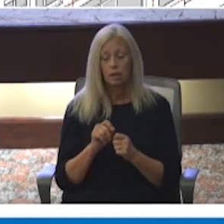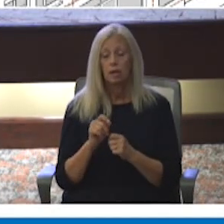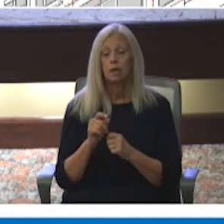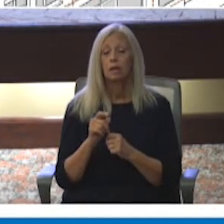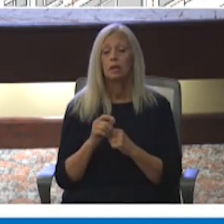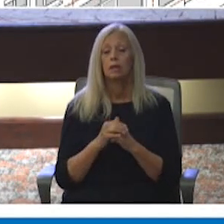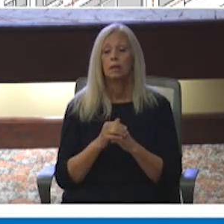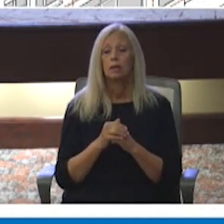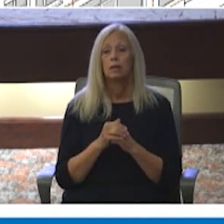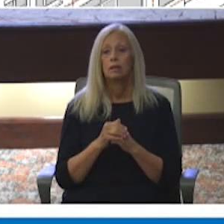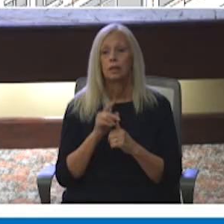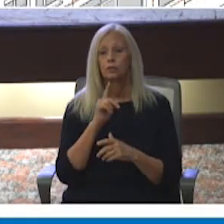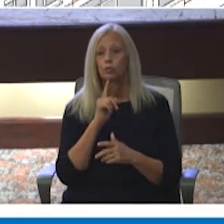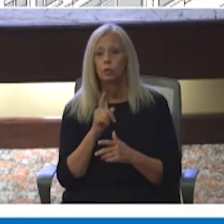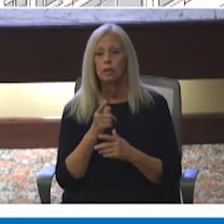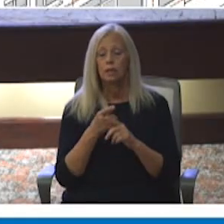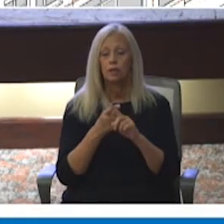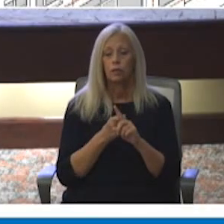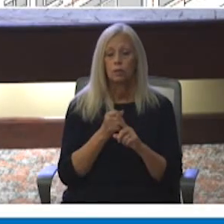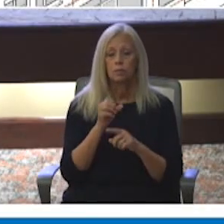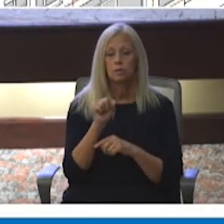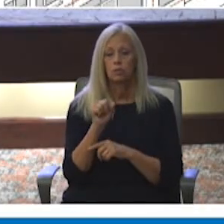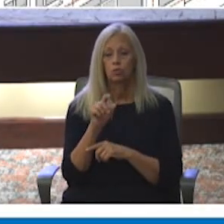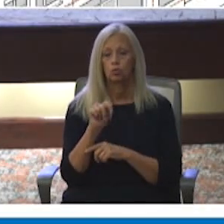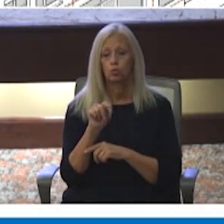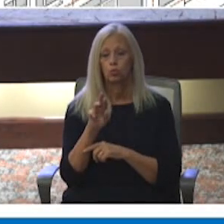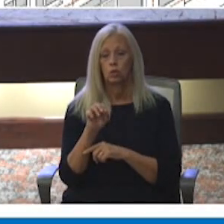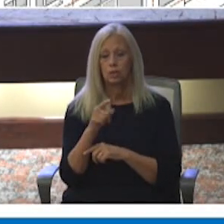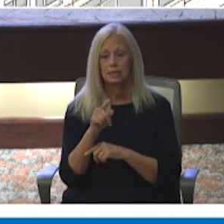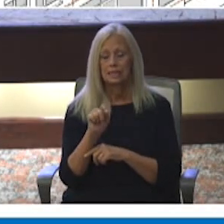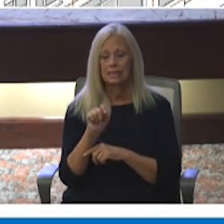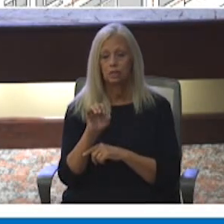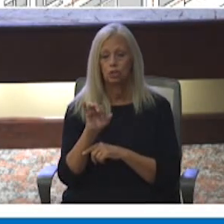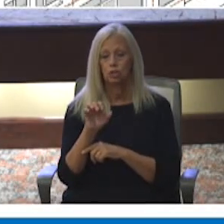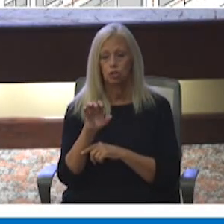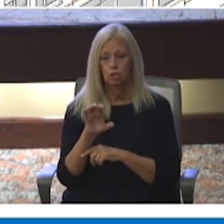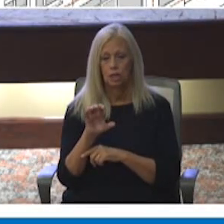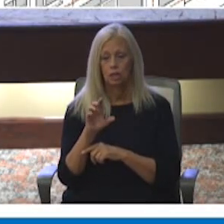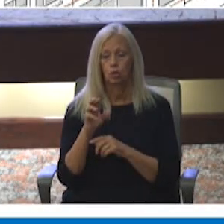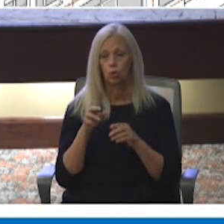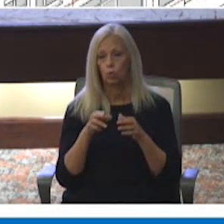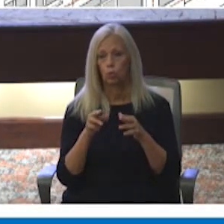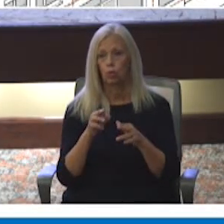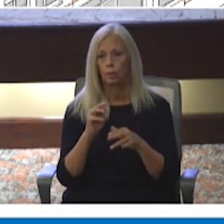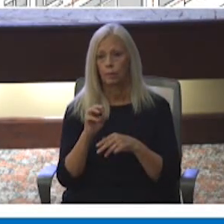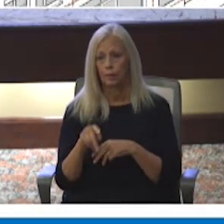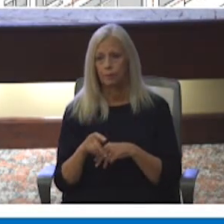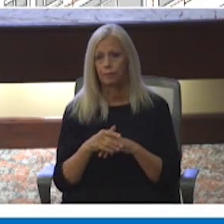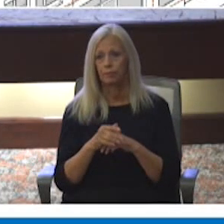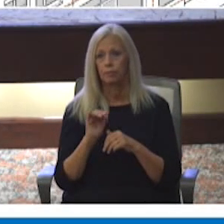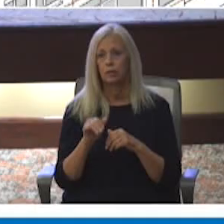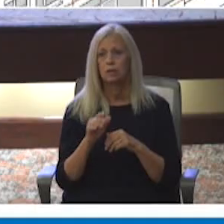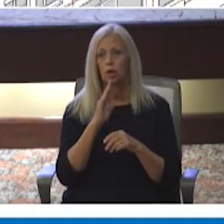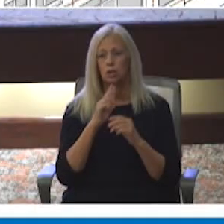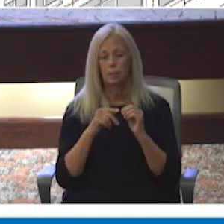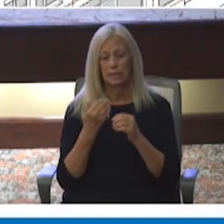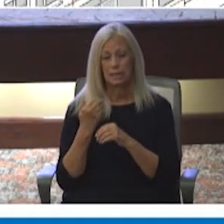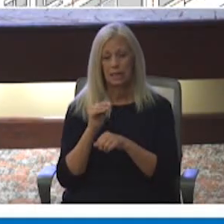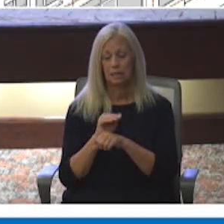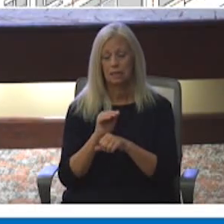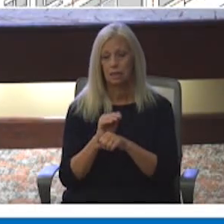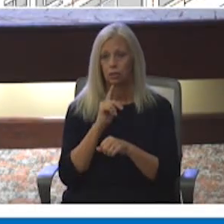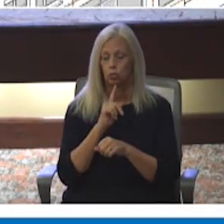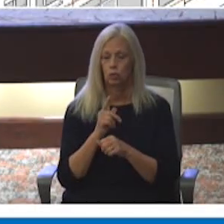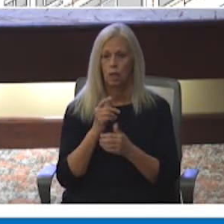are really gleaned from the strategic roadmap. And we talked about those last night with the Planning Commission, and those are really helpful. A lot of them are